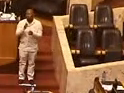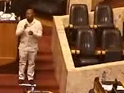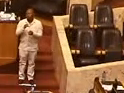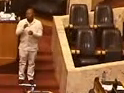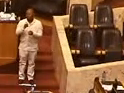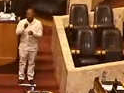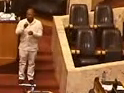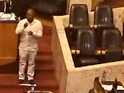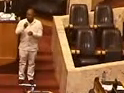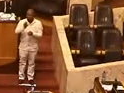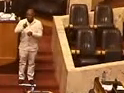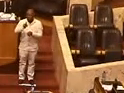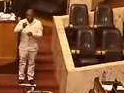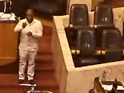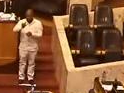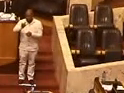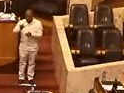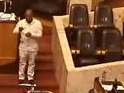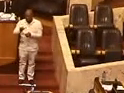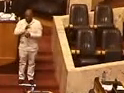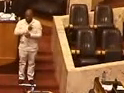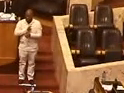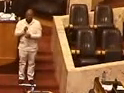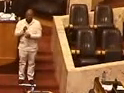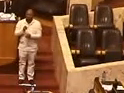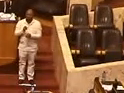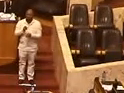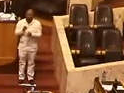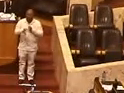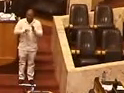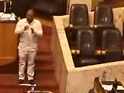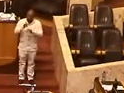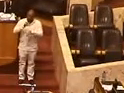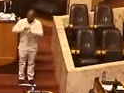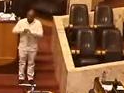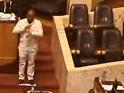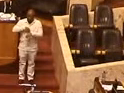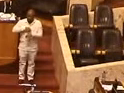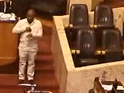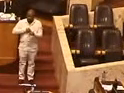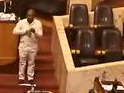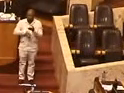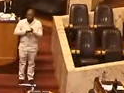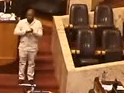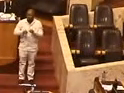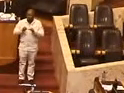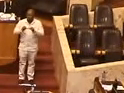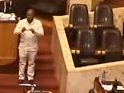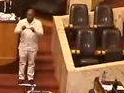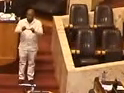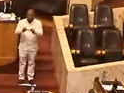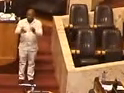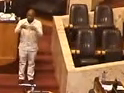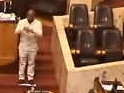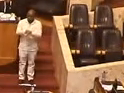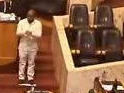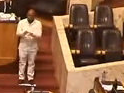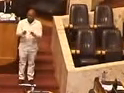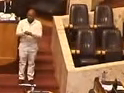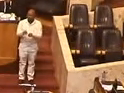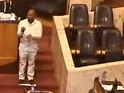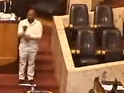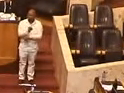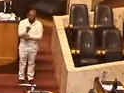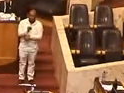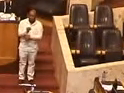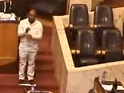We emphasized the need for consistency in the implementation of the projects in the province. As you drive